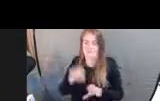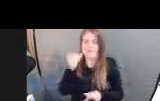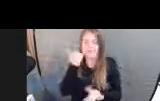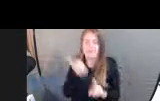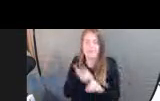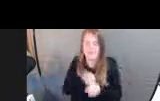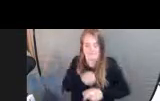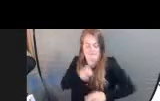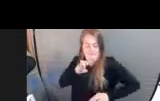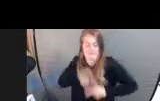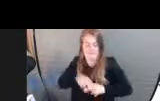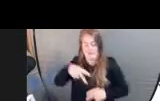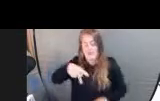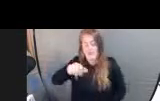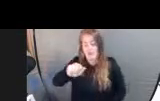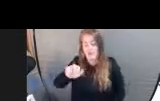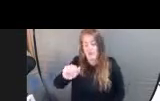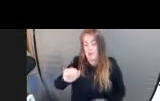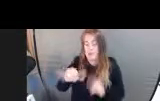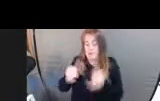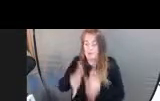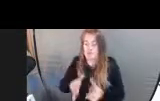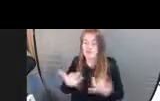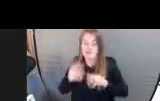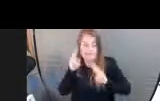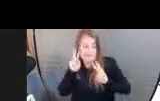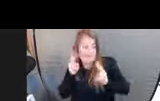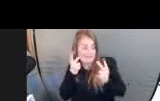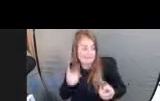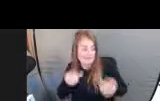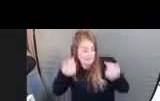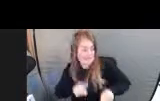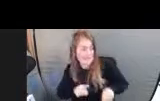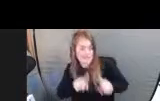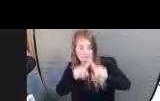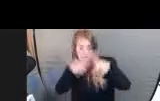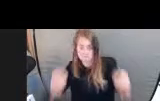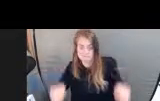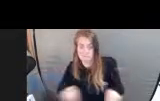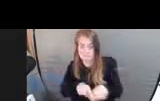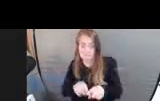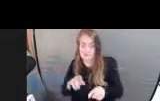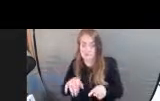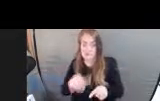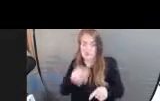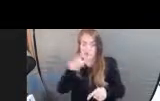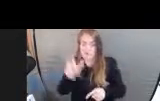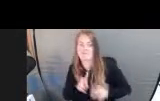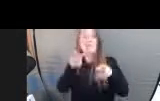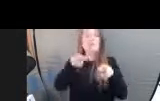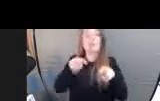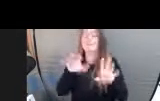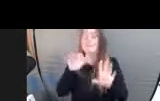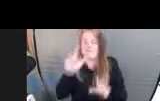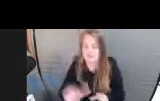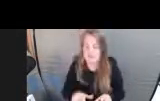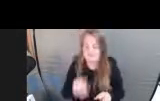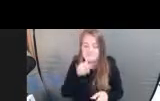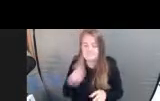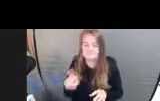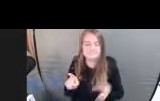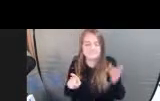para-ice sledge player, you can actually still see what's going on the ice at ground level. So, it doesn't take much to make